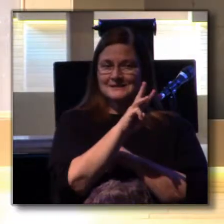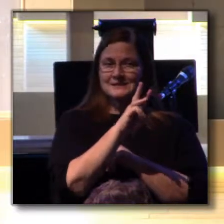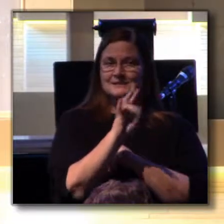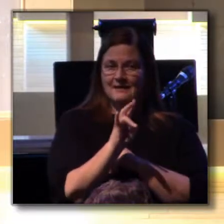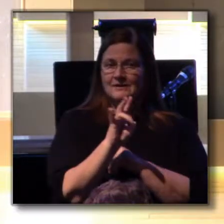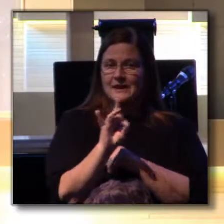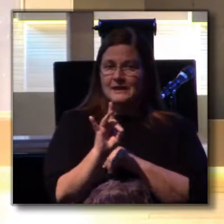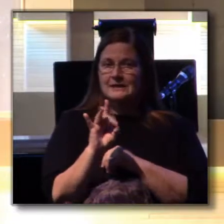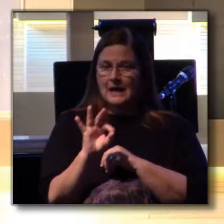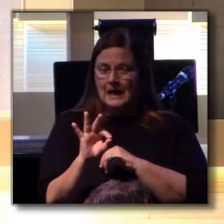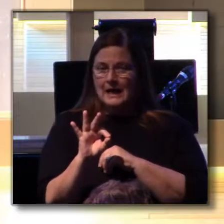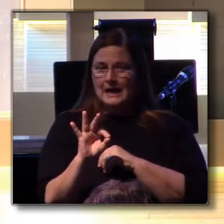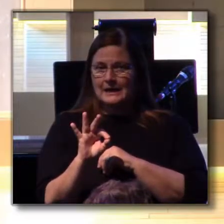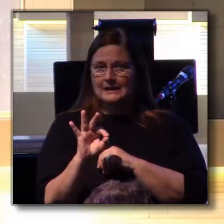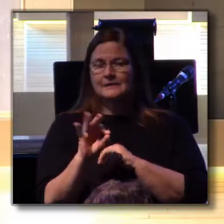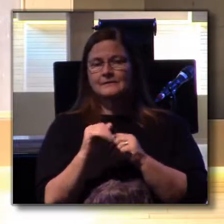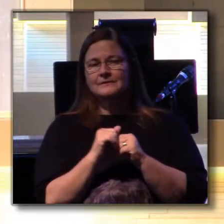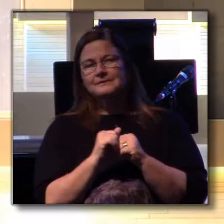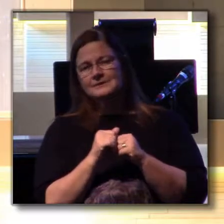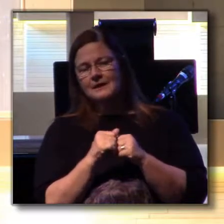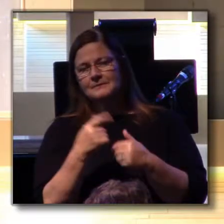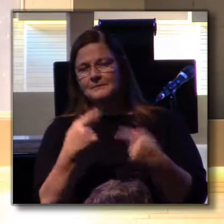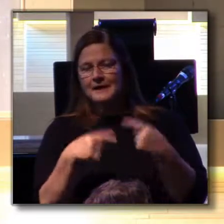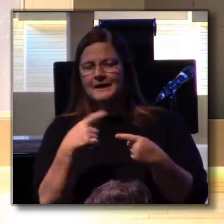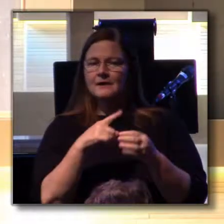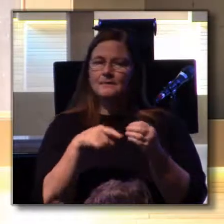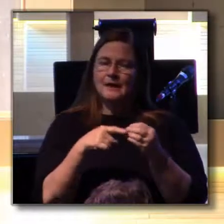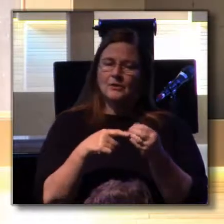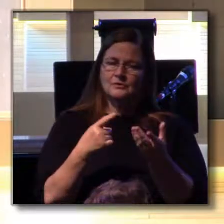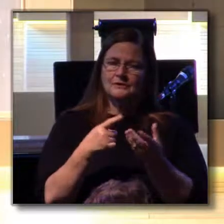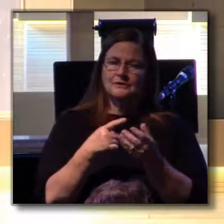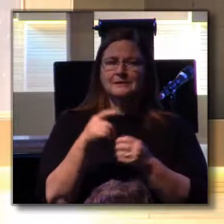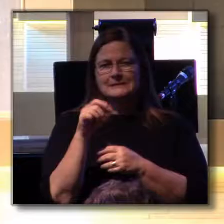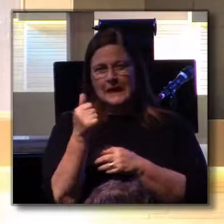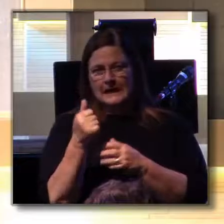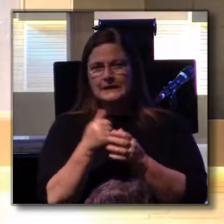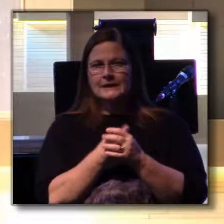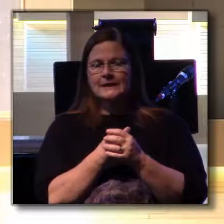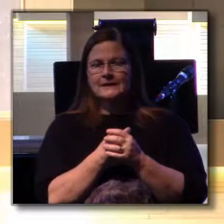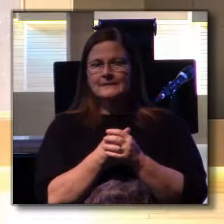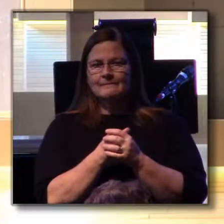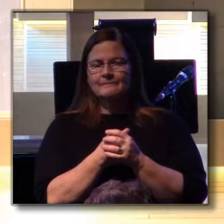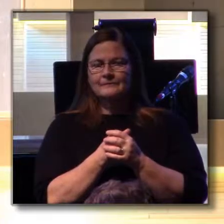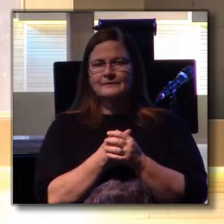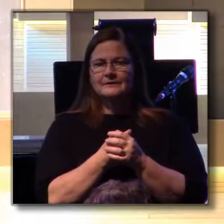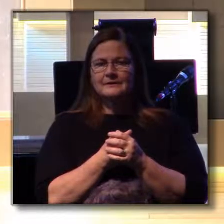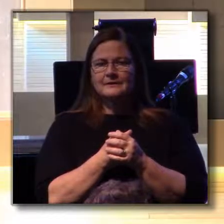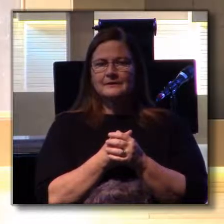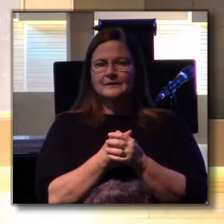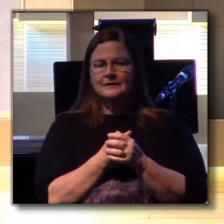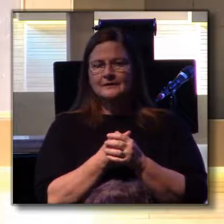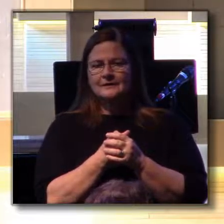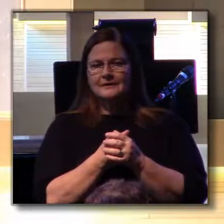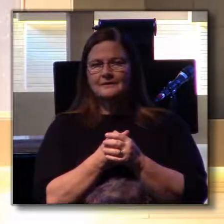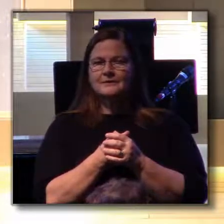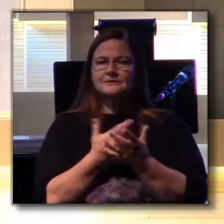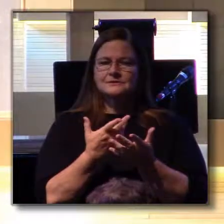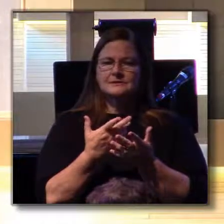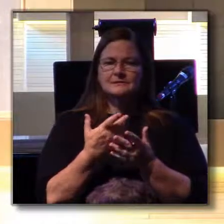There's some debate about whether by "do not defraud," he has a reference there to commandment number 10 about not